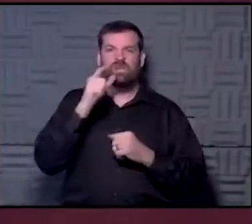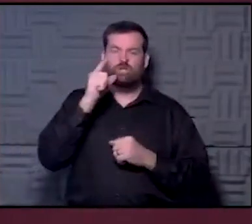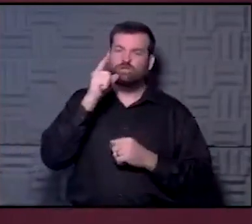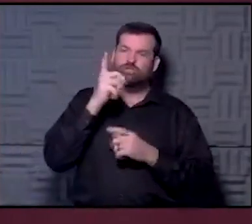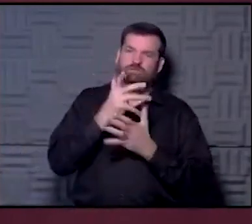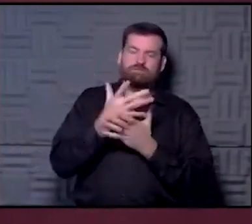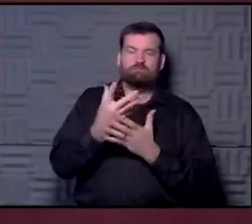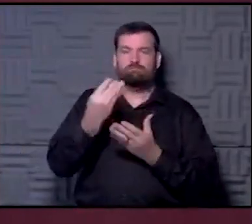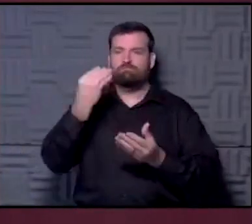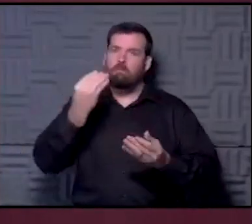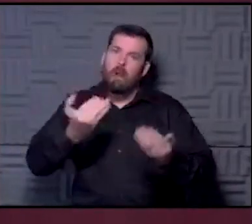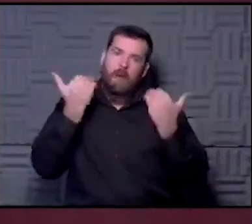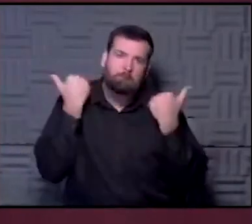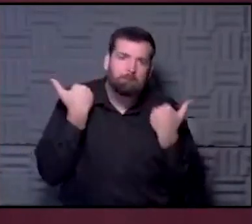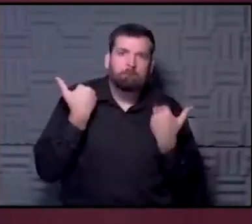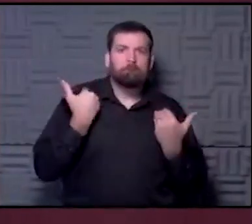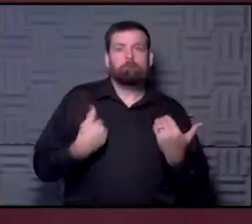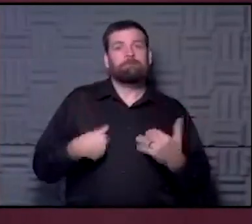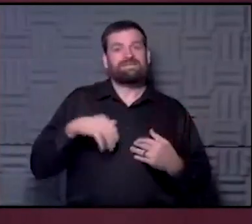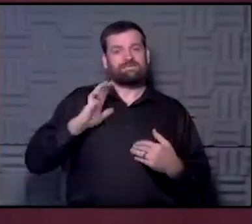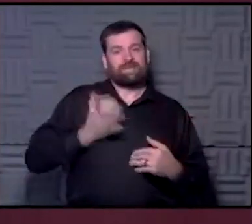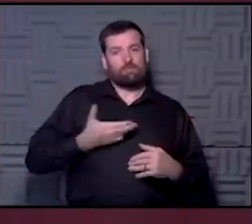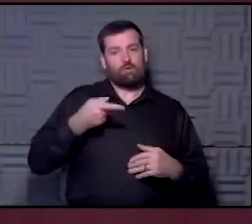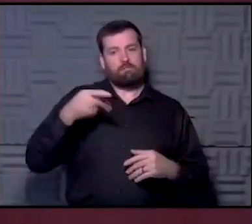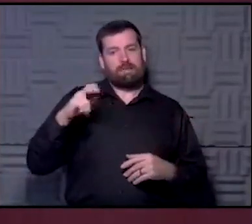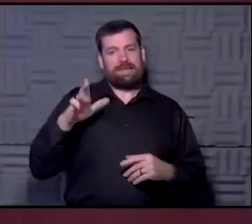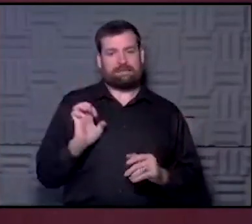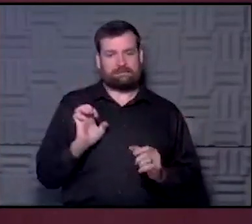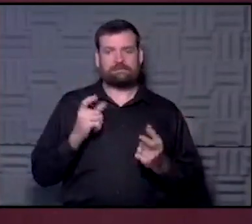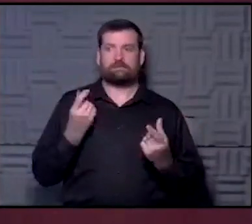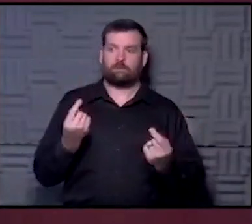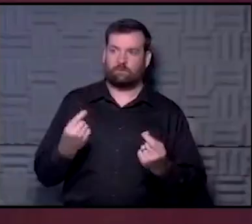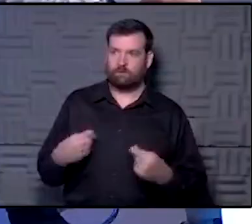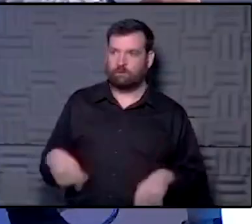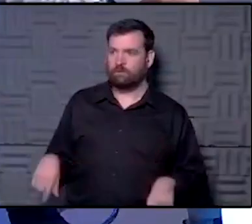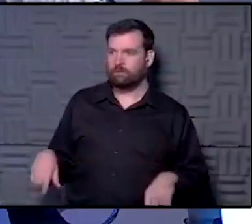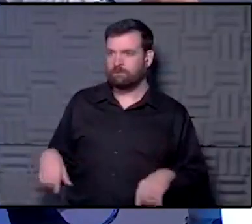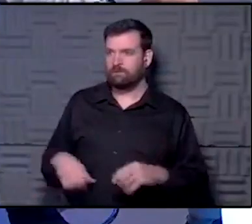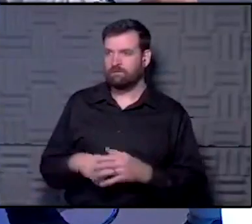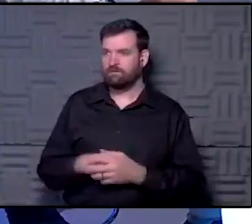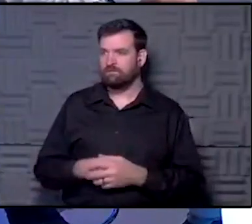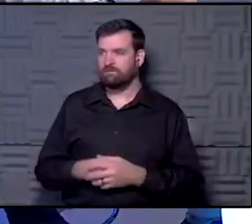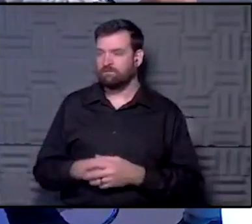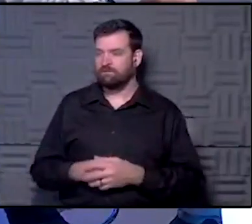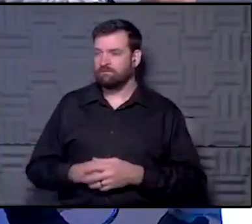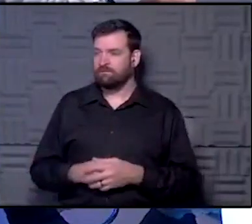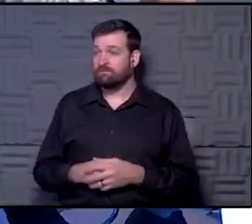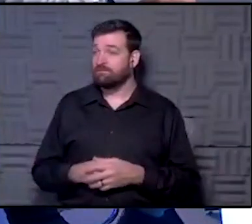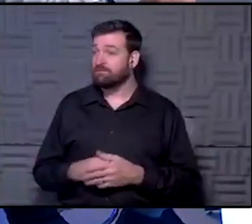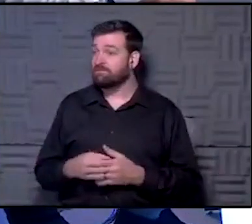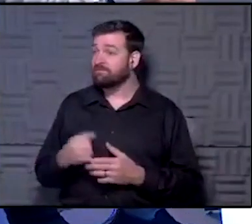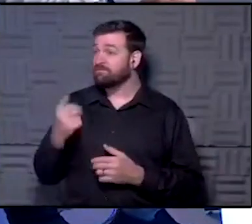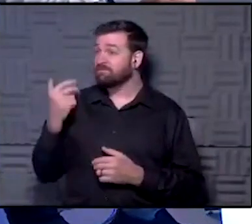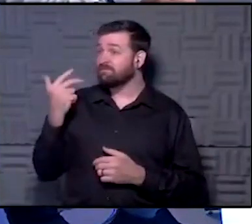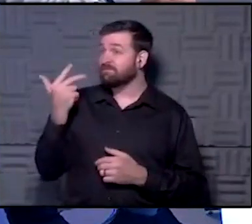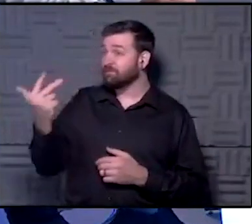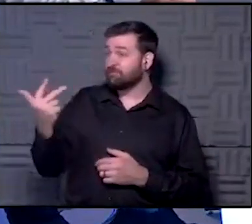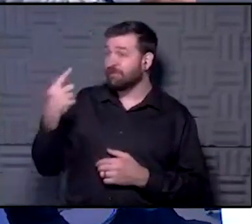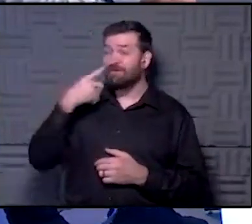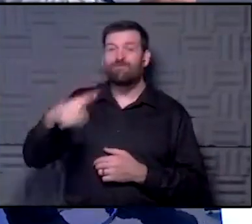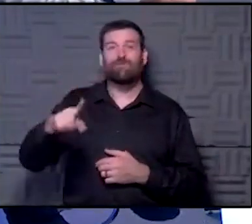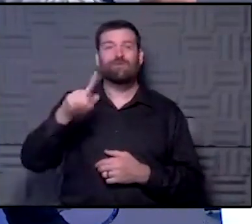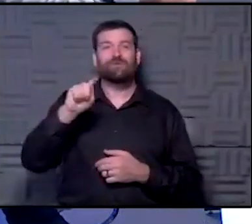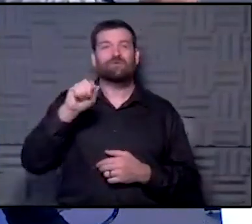Right, it is. right. And, it's the pace that It is. kind of It's a little becomes crazy the right Tootsie now. Pop, So isn't it? Yeah. that's what Three for a Tootsie choose for Pop?